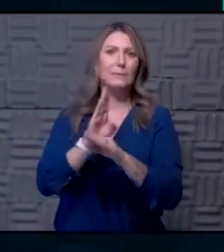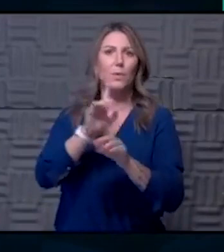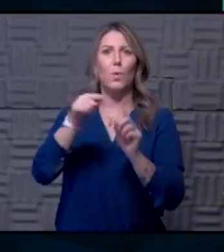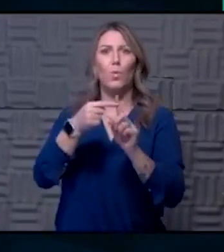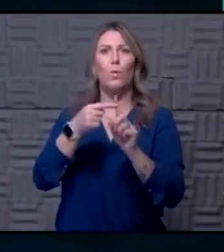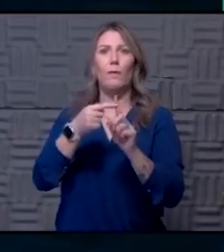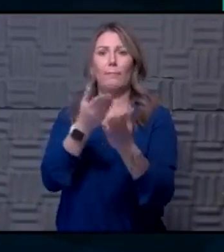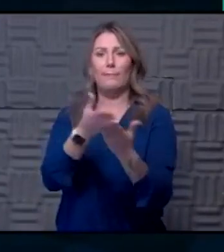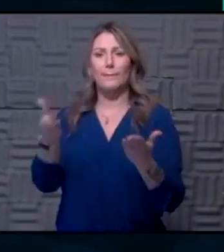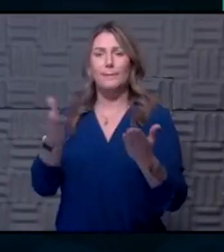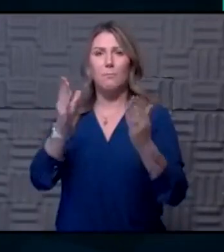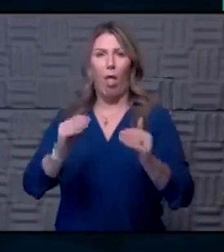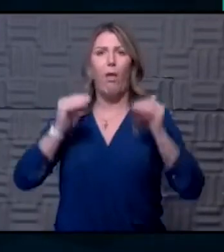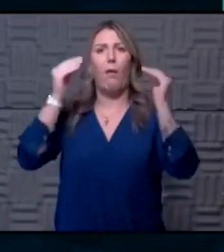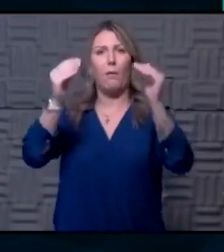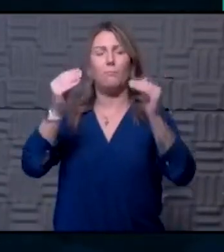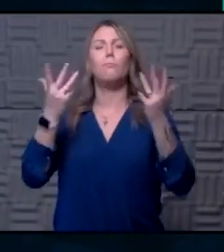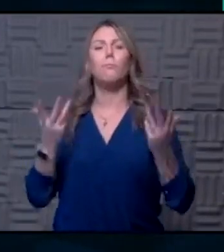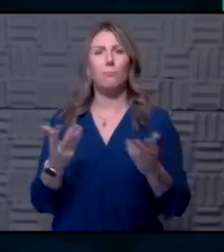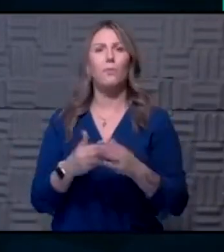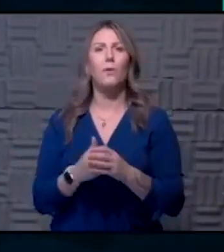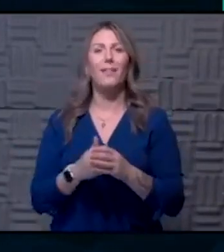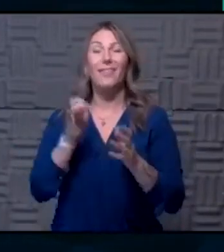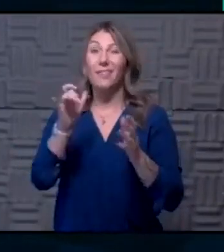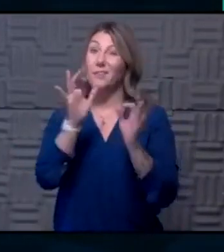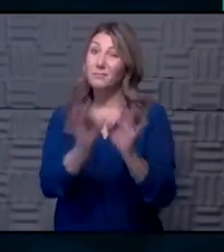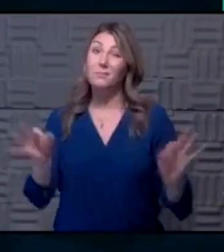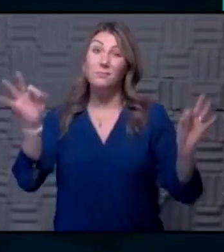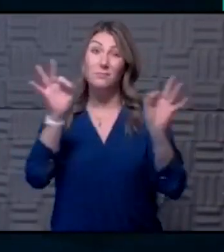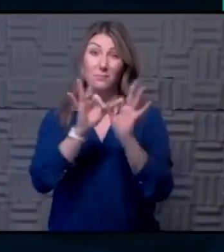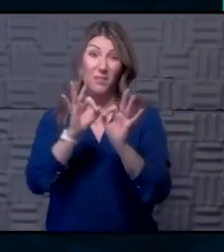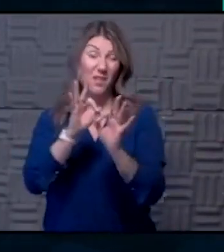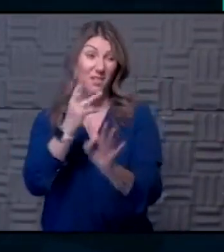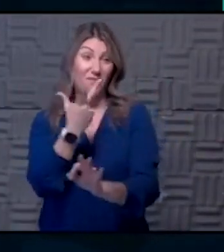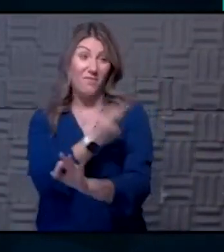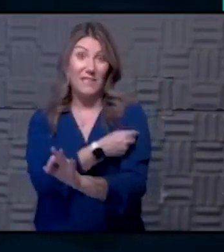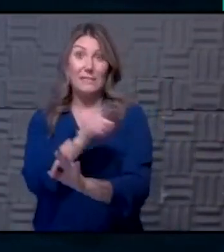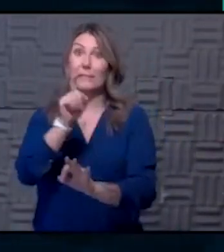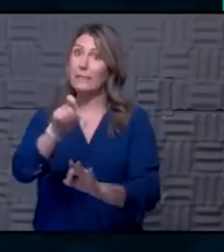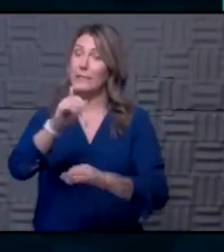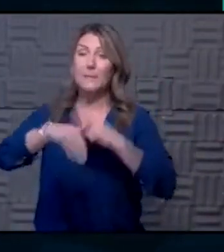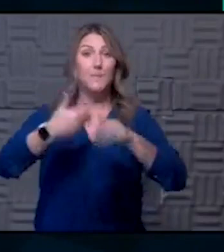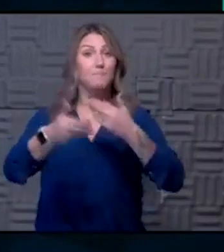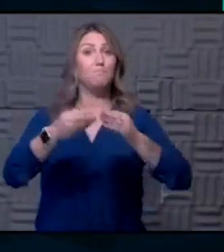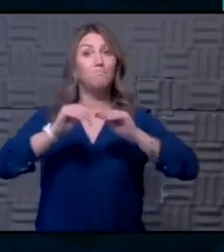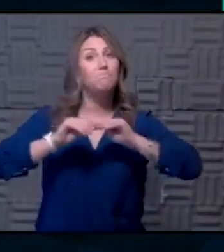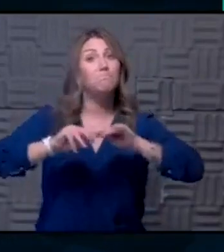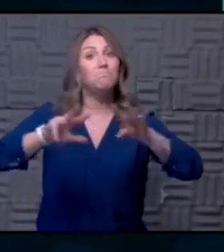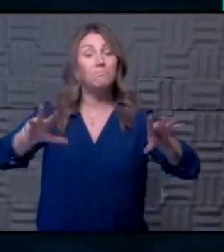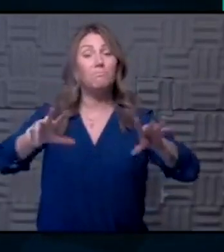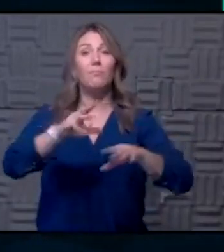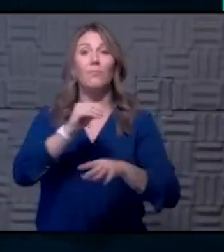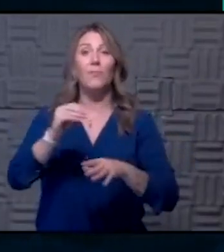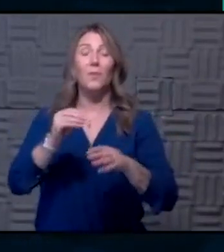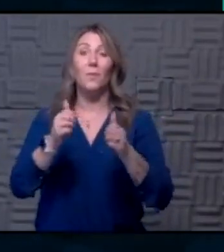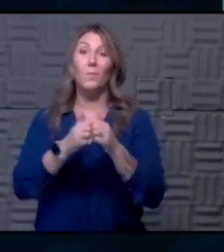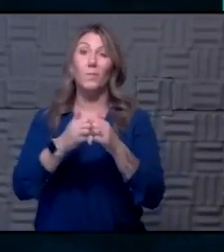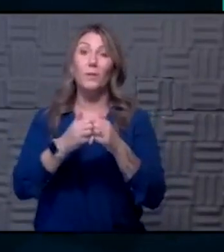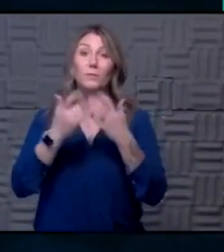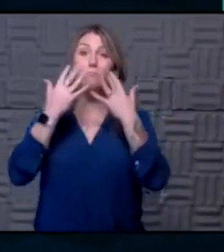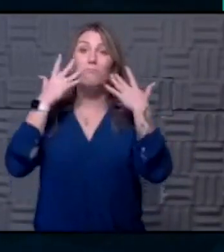up. But that's the key. I think we need to get the vaccinations going, and with the spring break